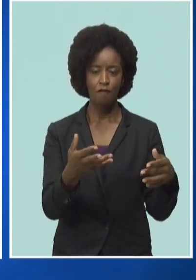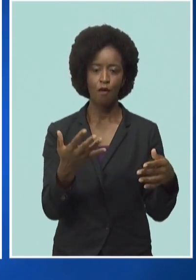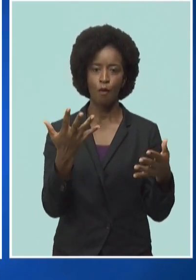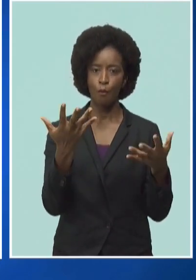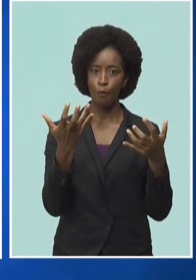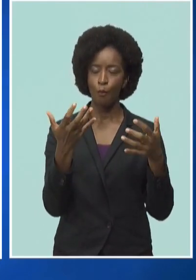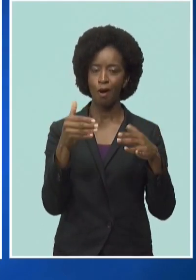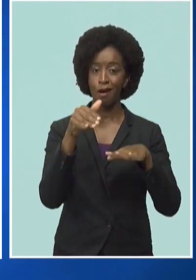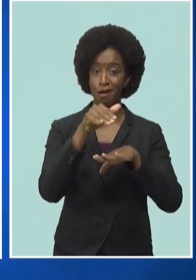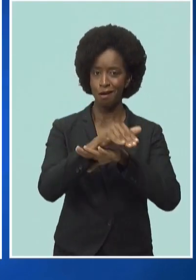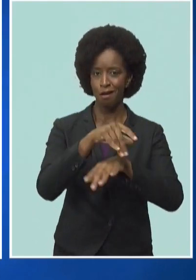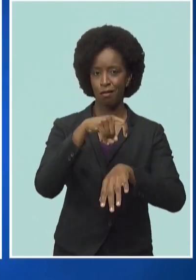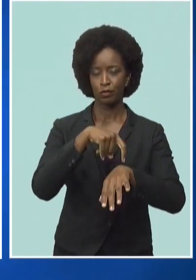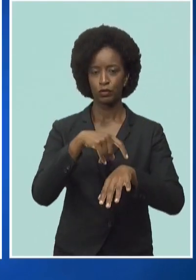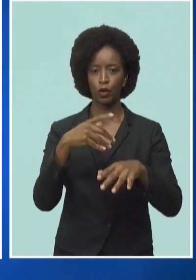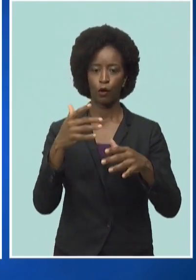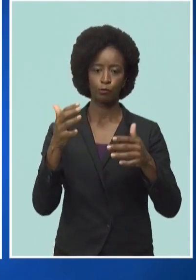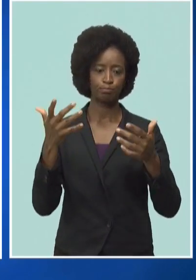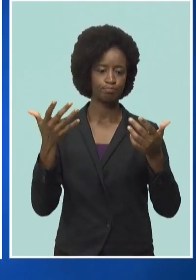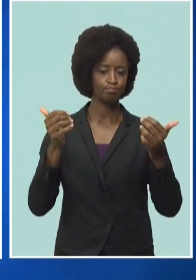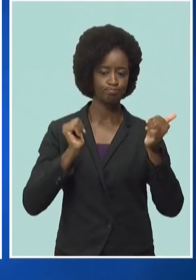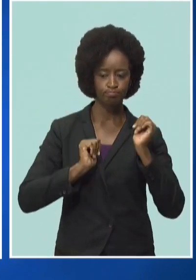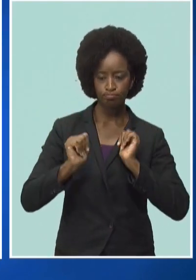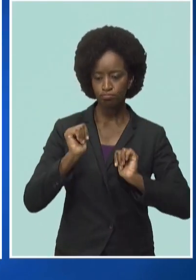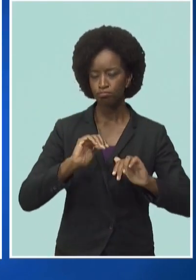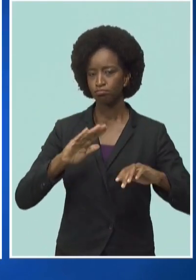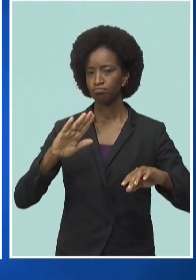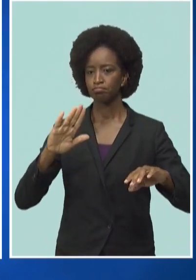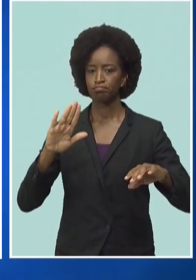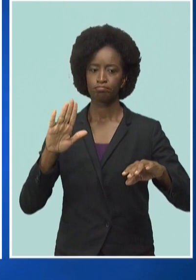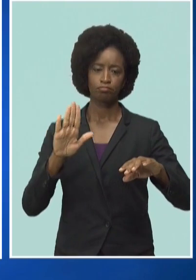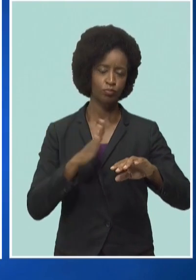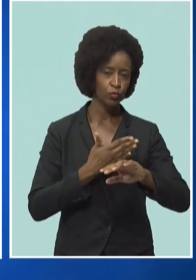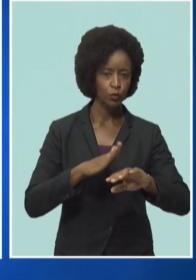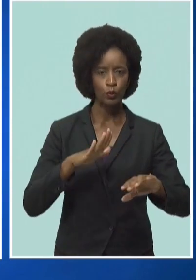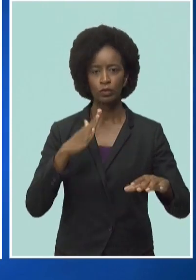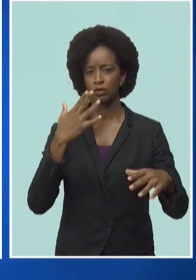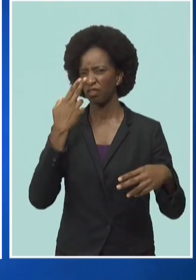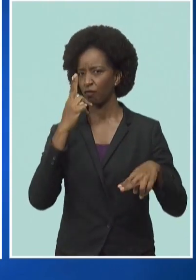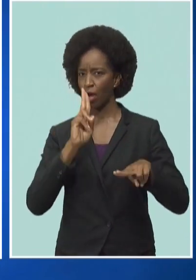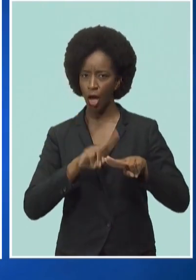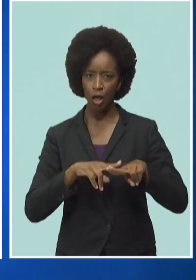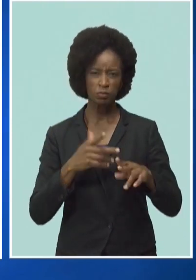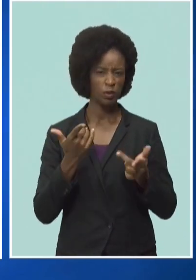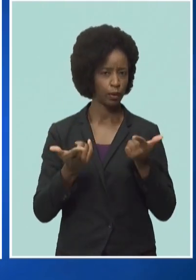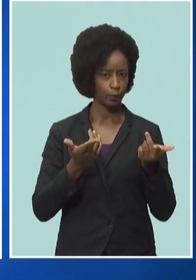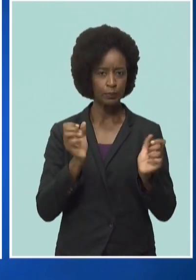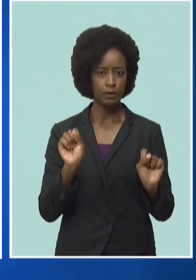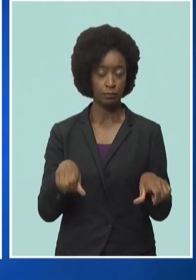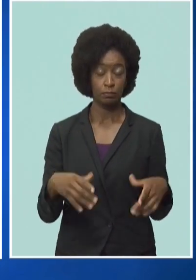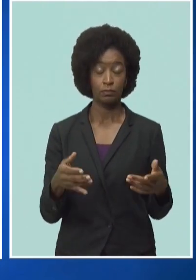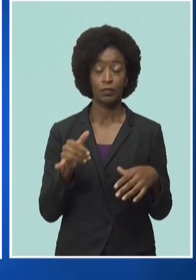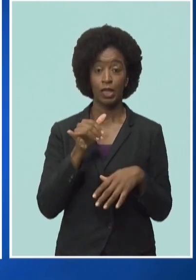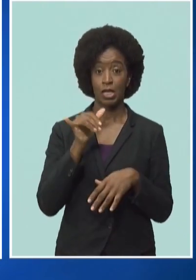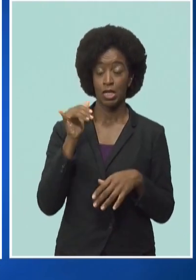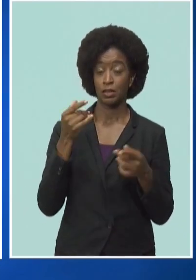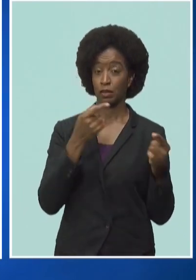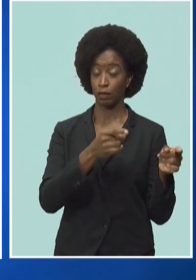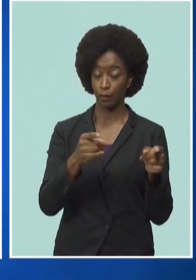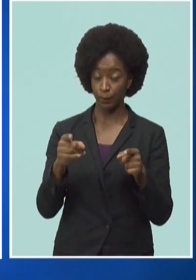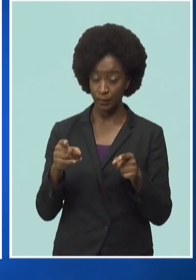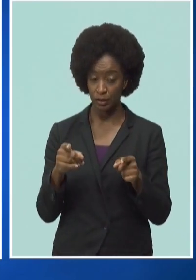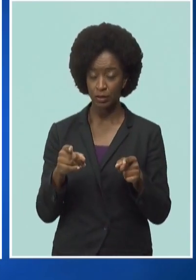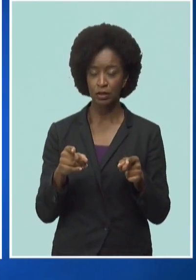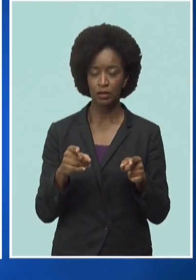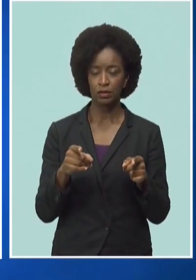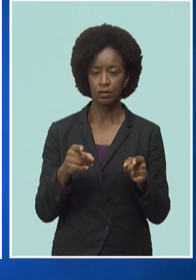So that even speaks even more in terms of what we got to do now for the short and medium term, and also what we continue to do